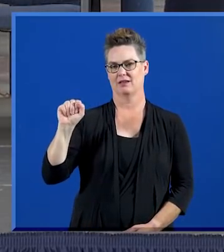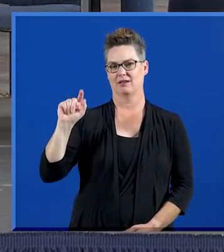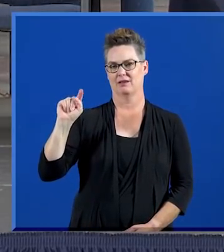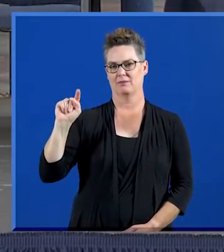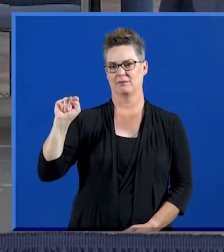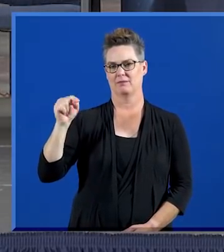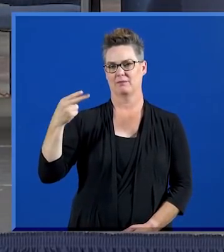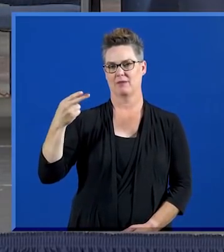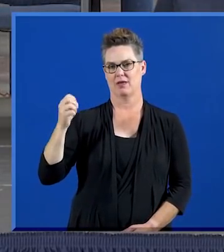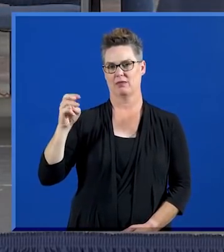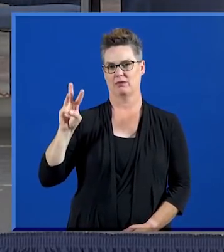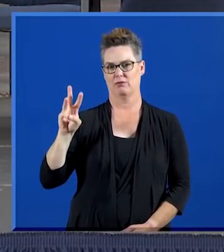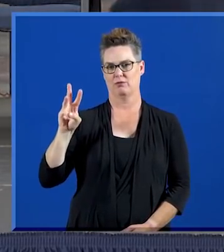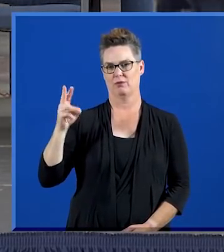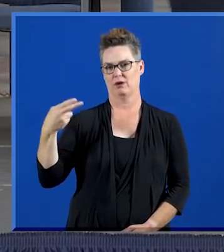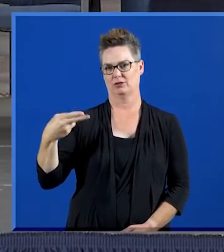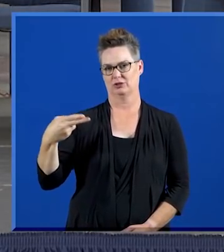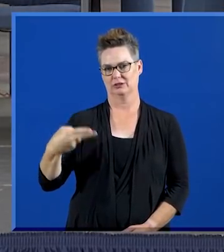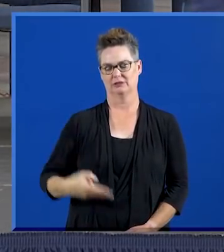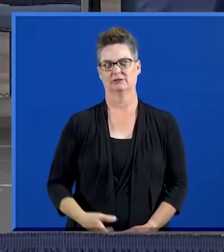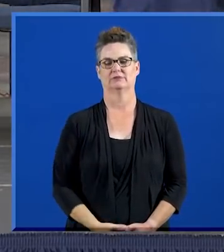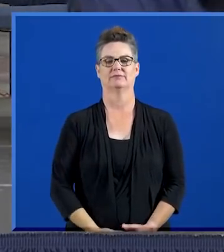Matthew Hutchison.